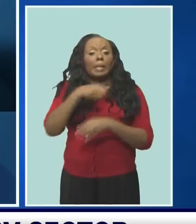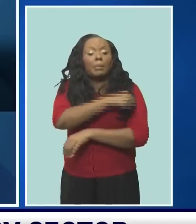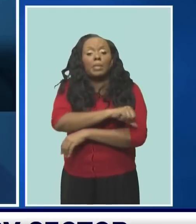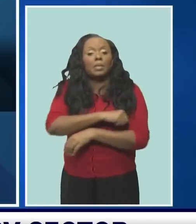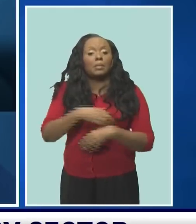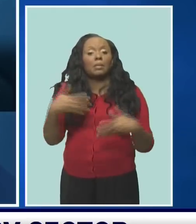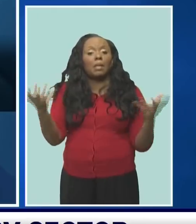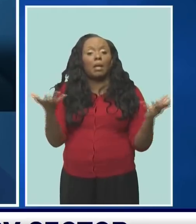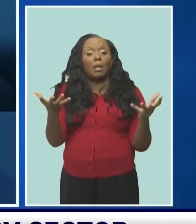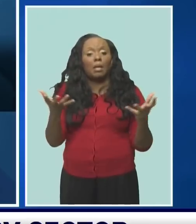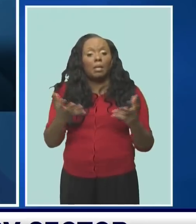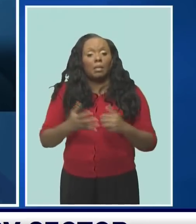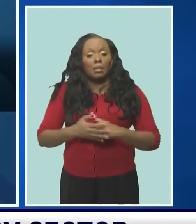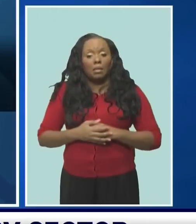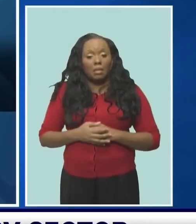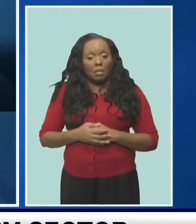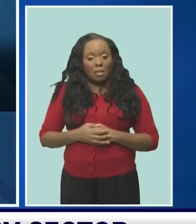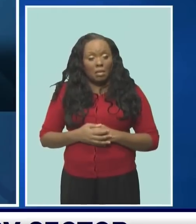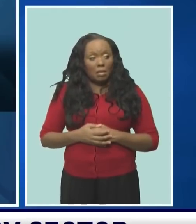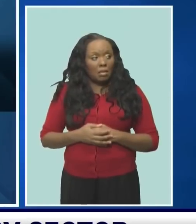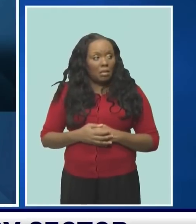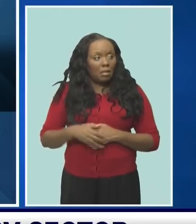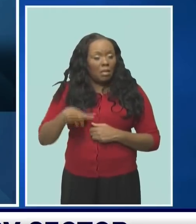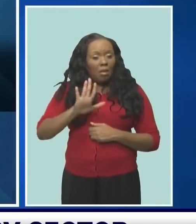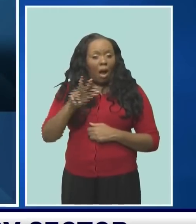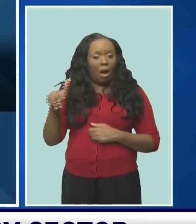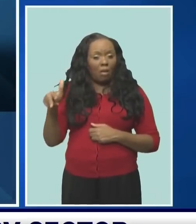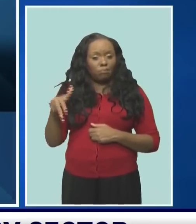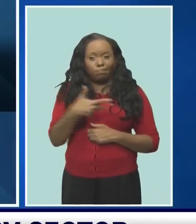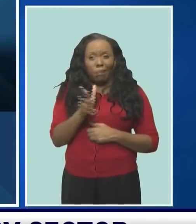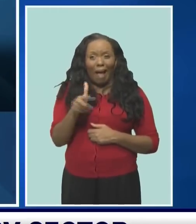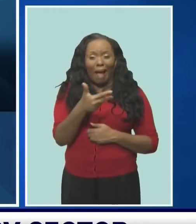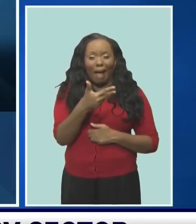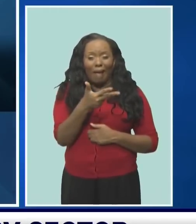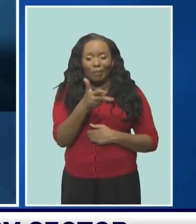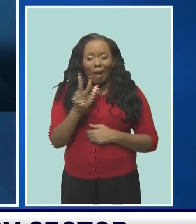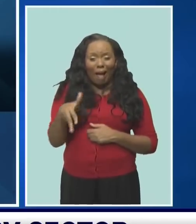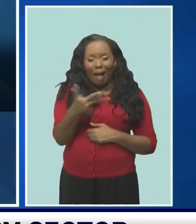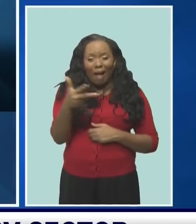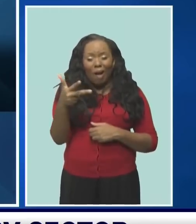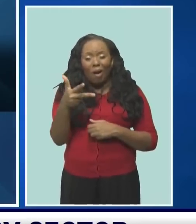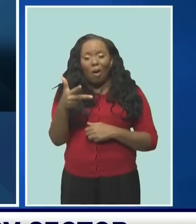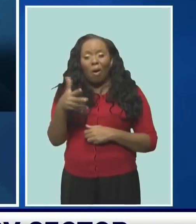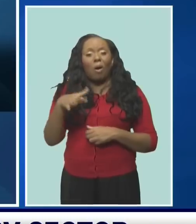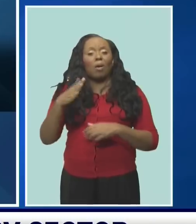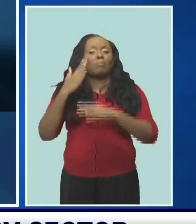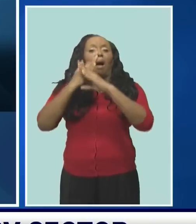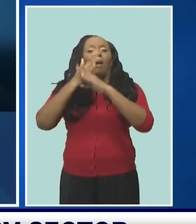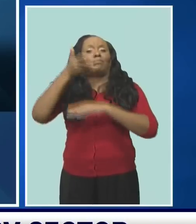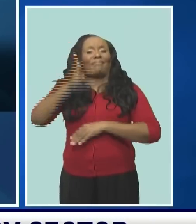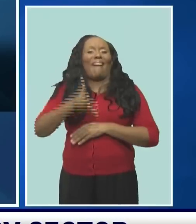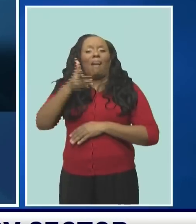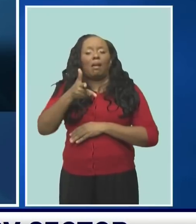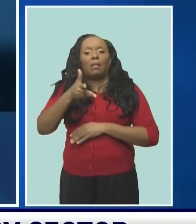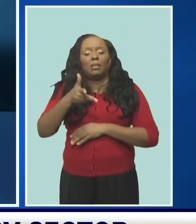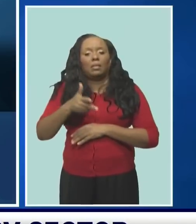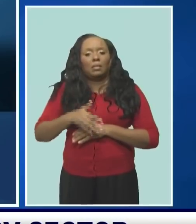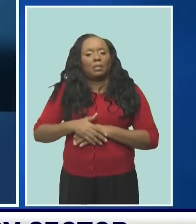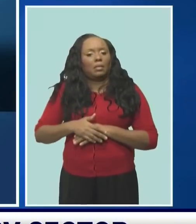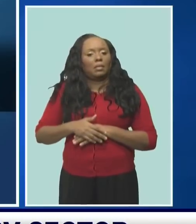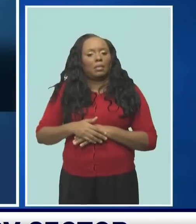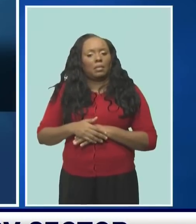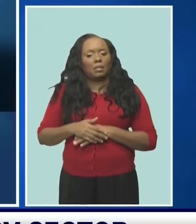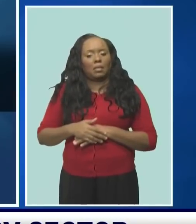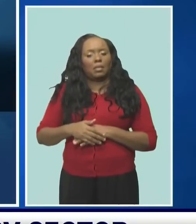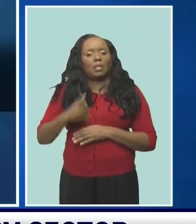attention. Your insensitive or reckless act can largely contribute to the demise of patients en route to the hospital,